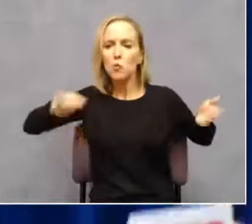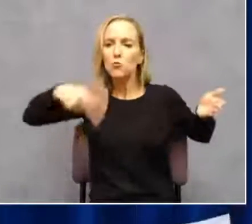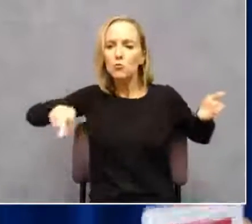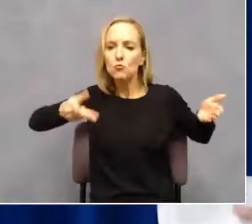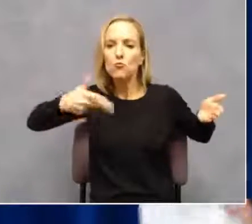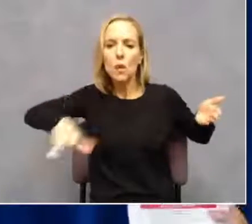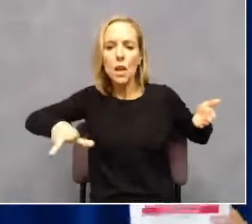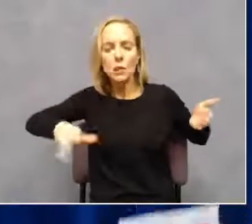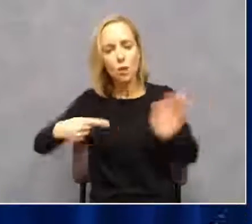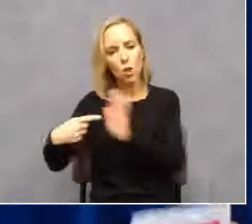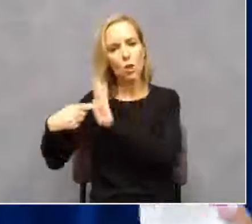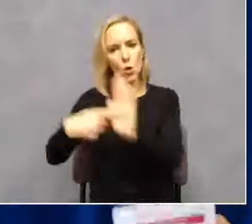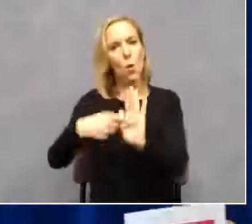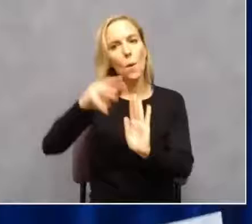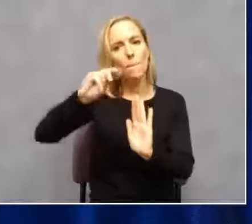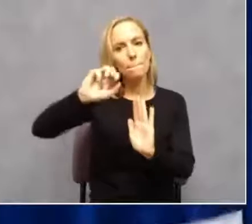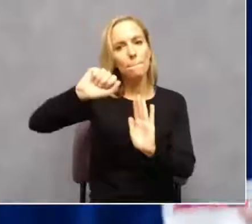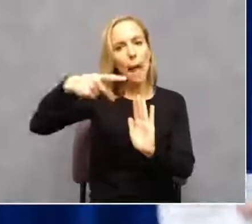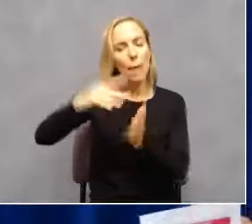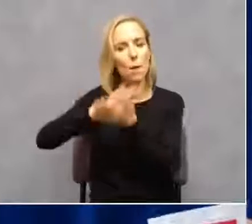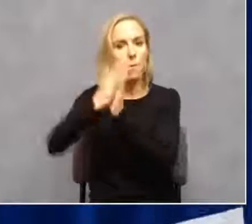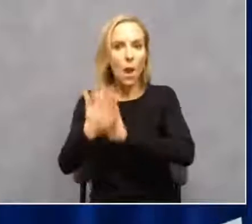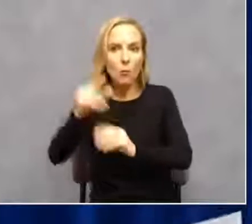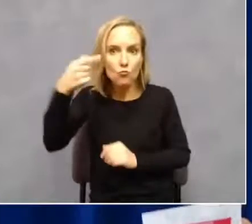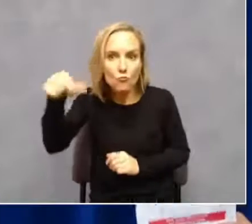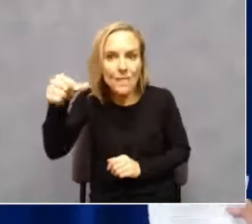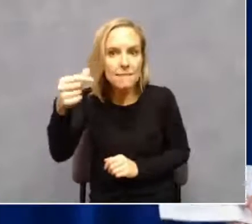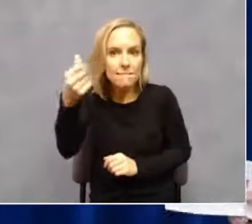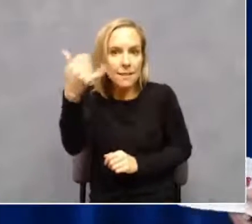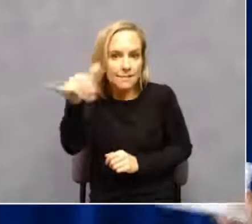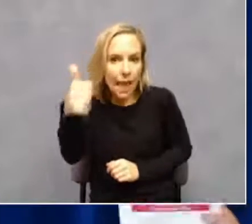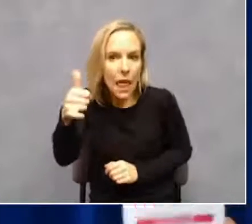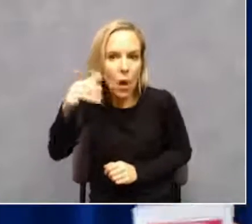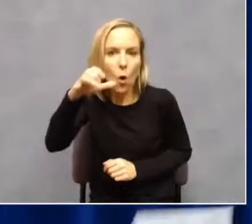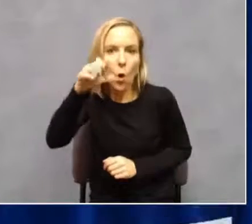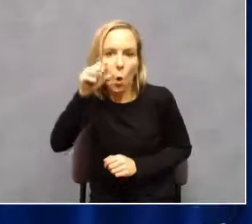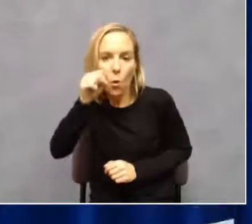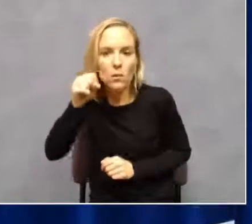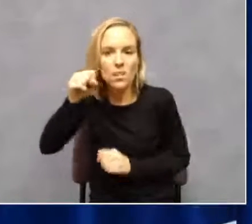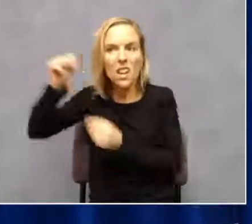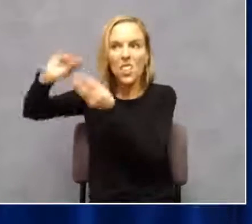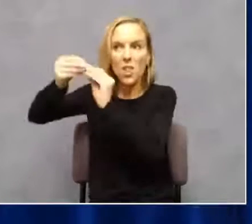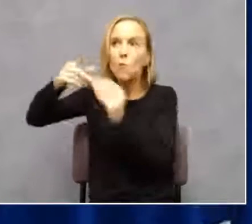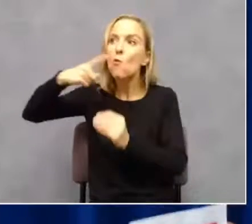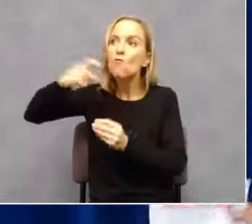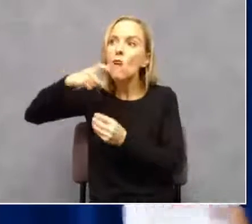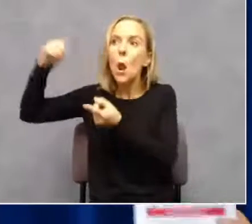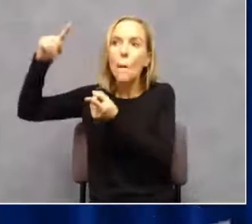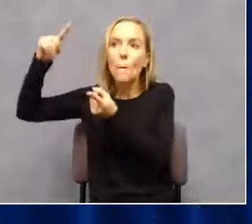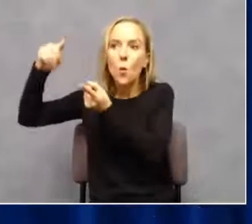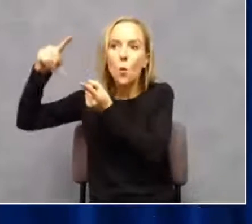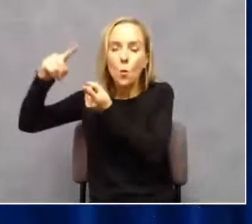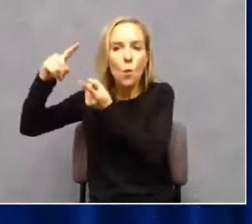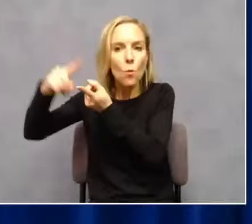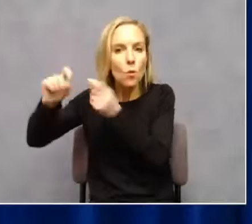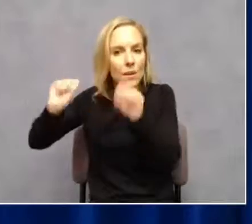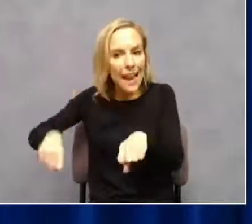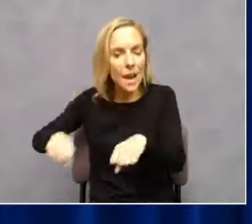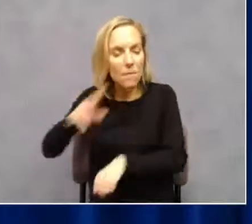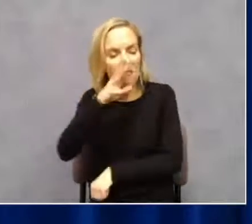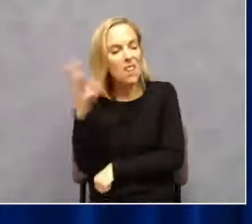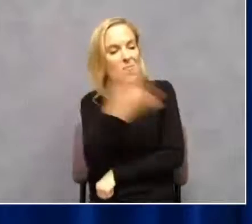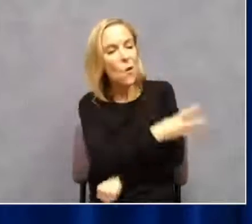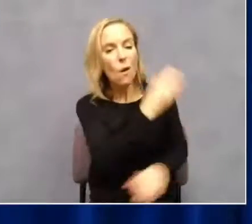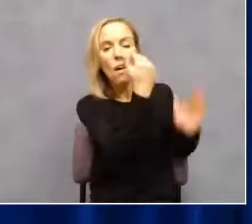show you a map with green counties and yellow counties and orange counties and a fraction of the red counties we currently have. But if we ignore it, that